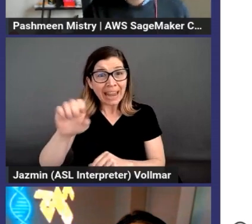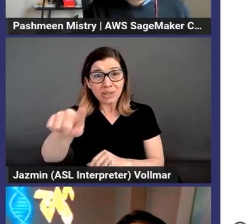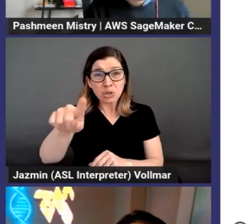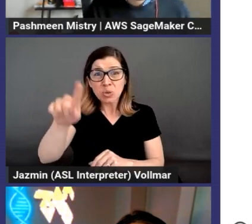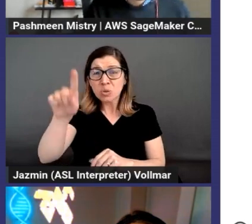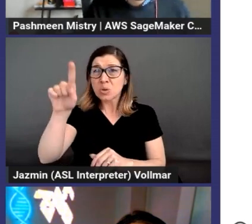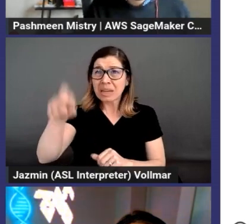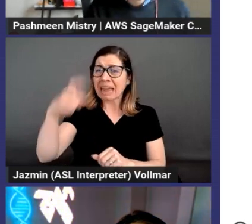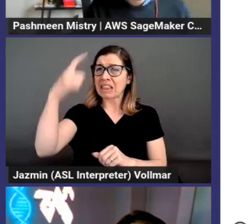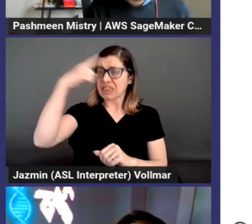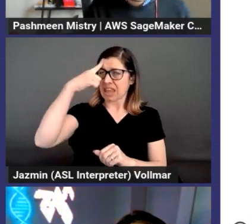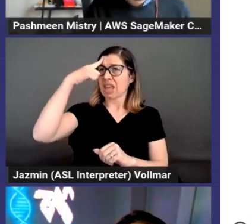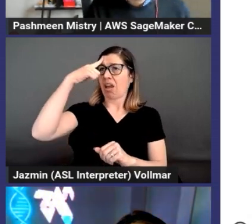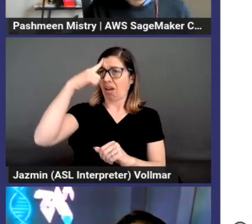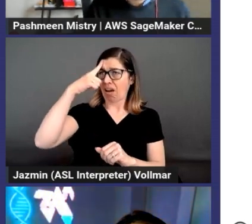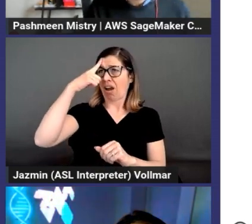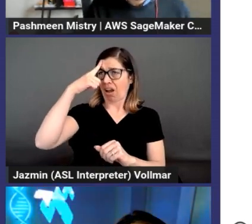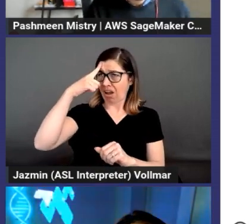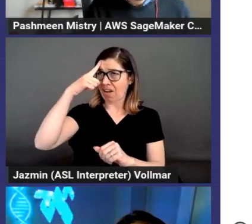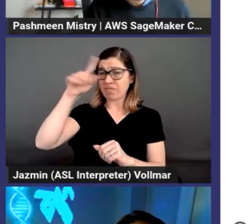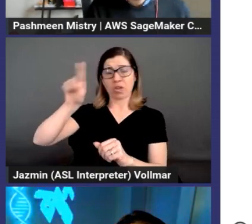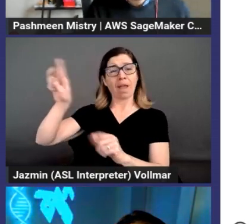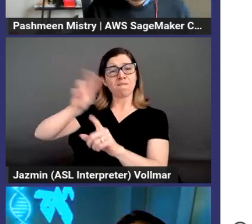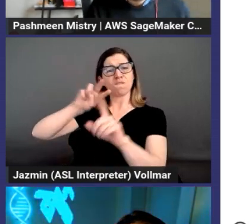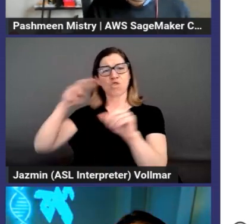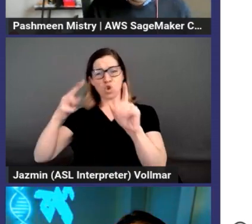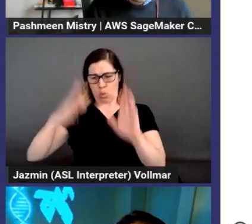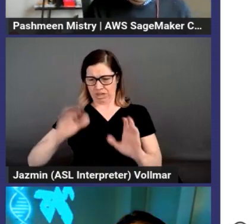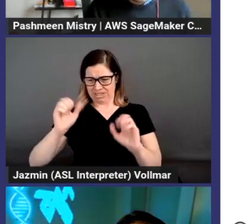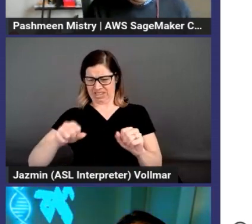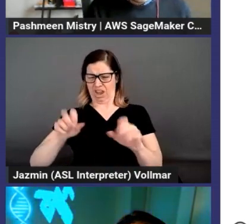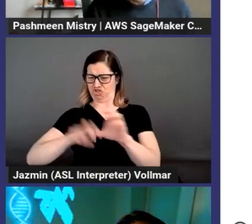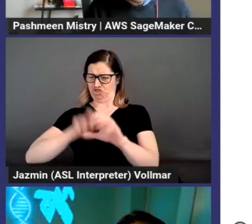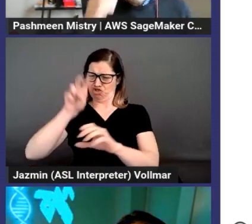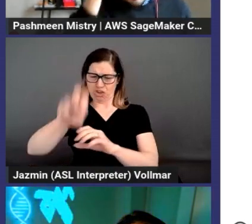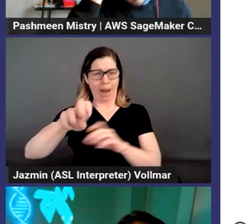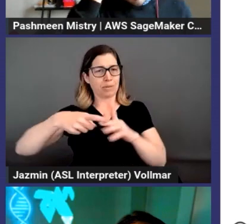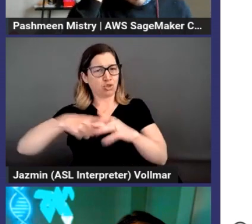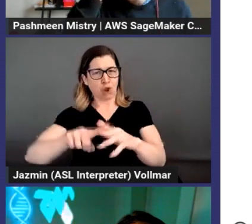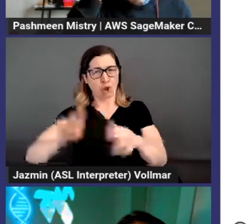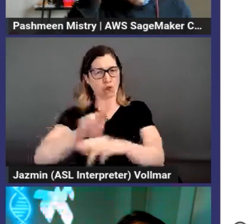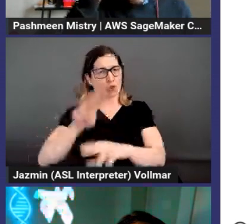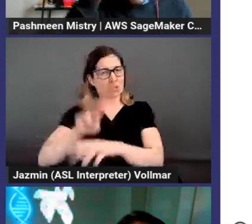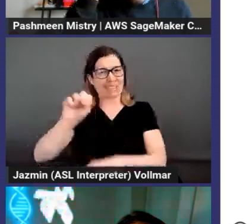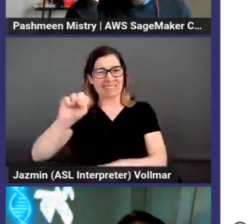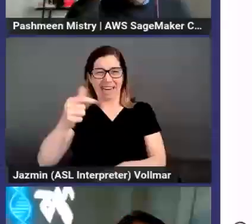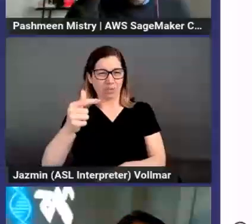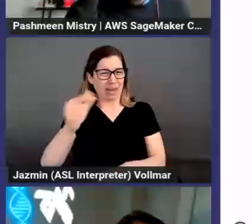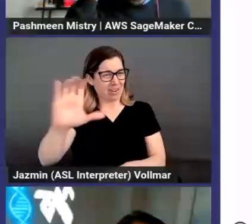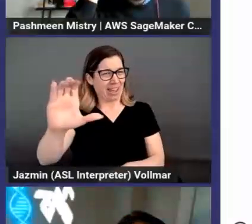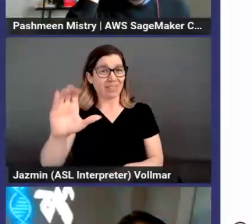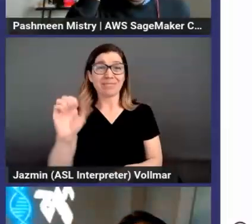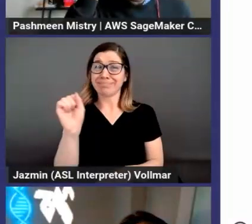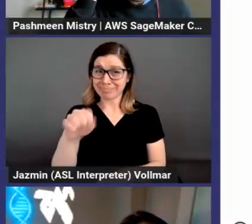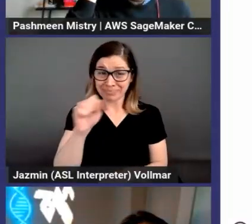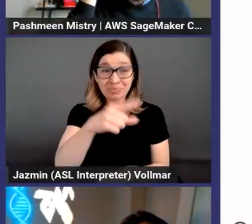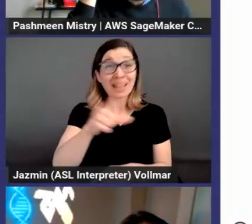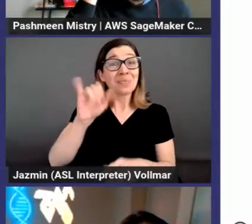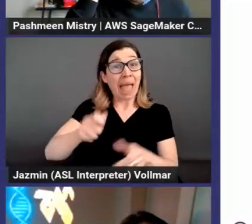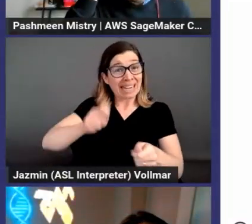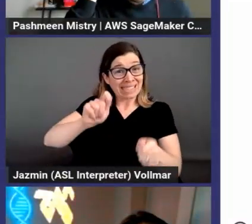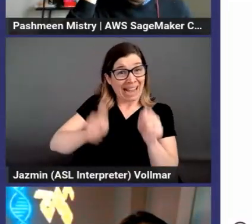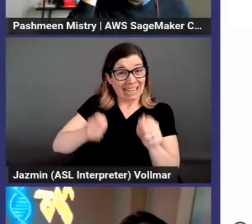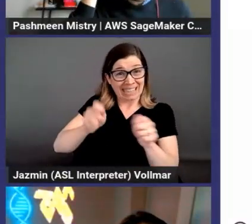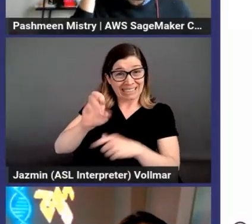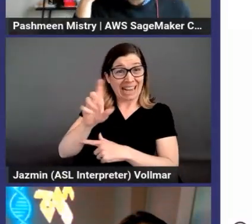for our viewers today where maybe they can jump in and just get started? Yeah, I mean, I think the custom model gets very powerful, right?